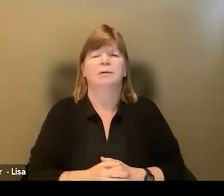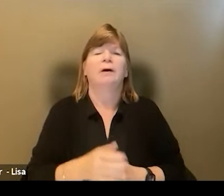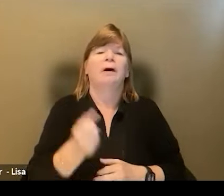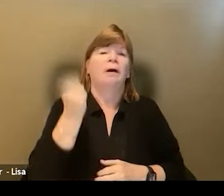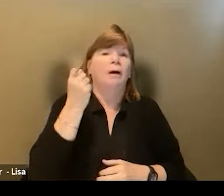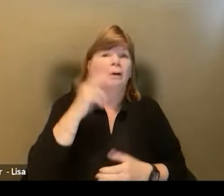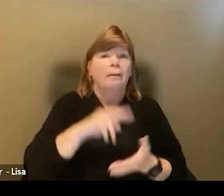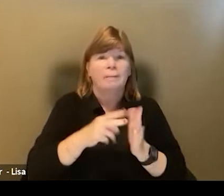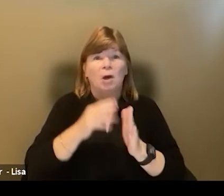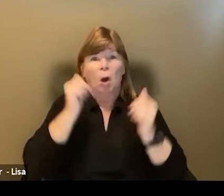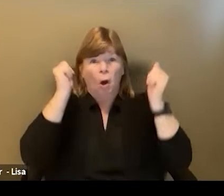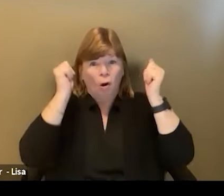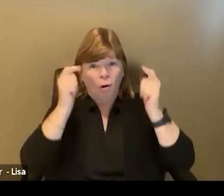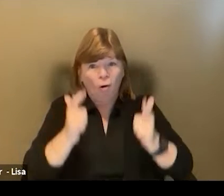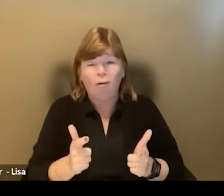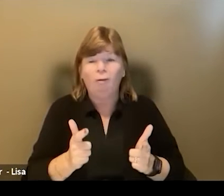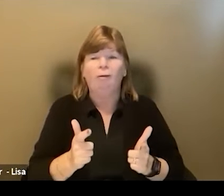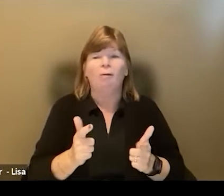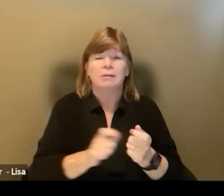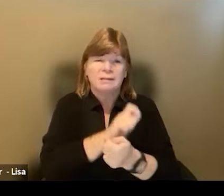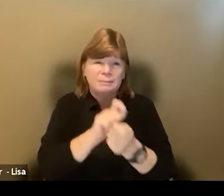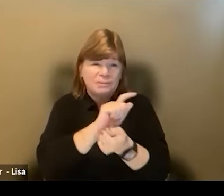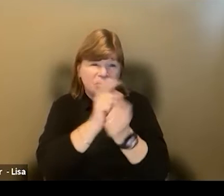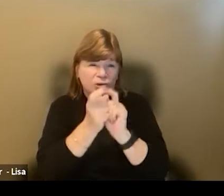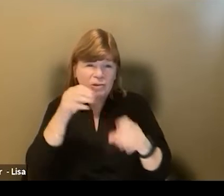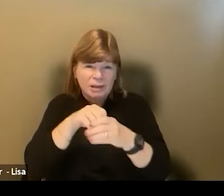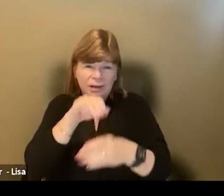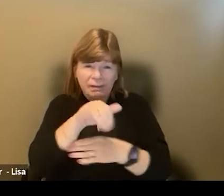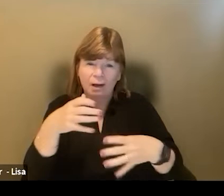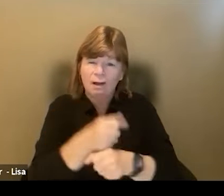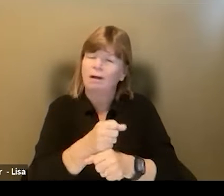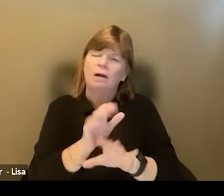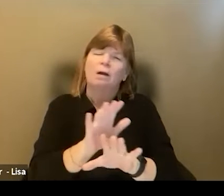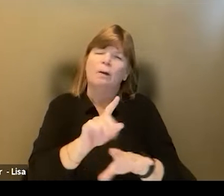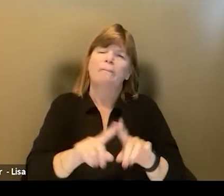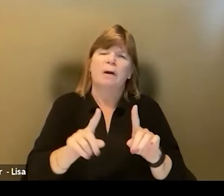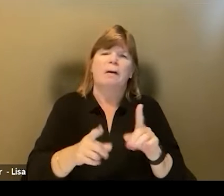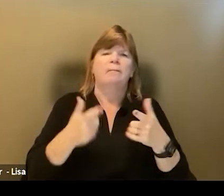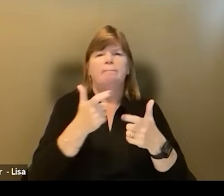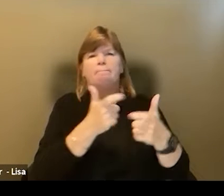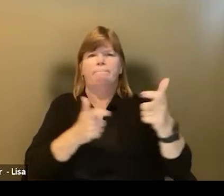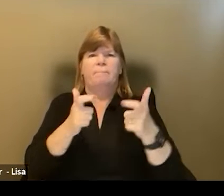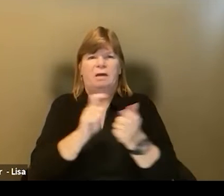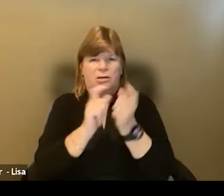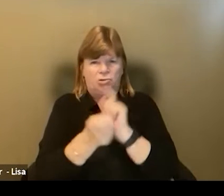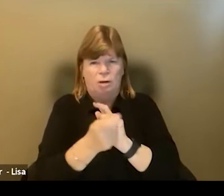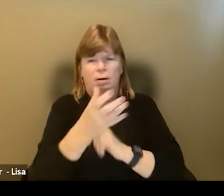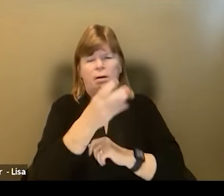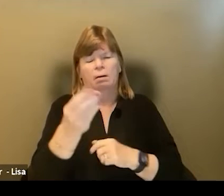that doesn't necessarily mean all of the specific changes are highlighted there, but the major changes and